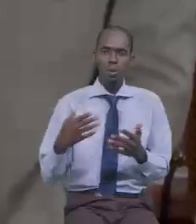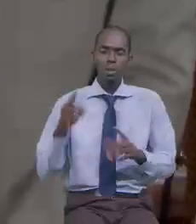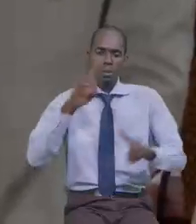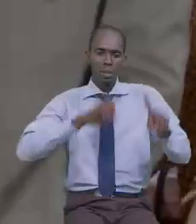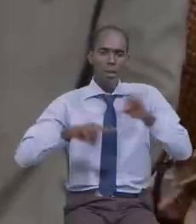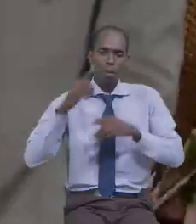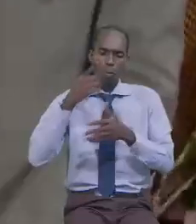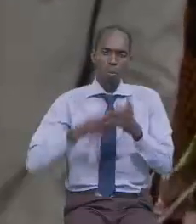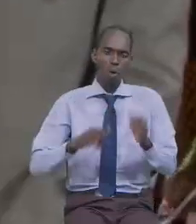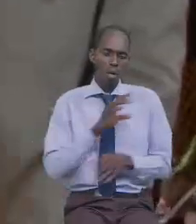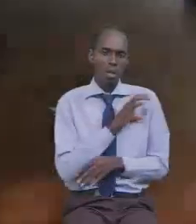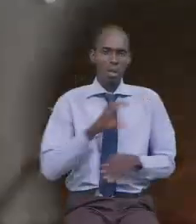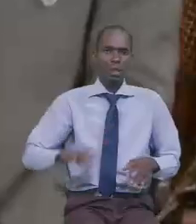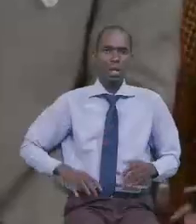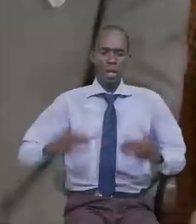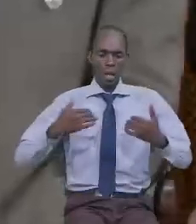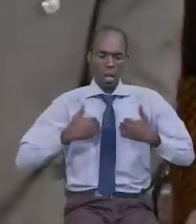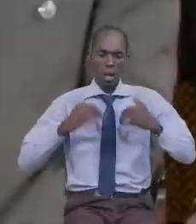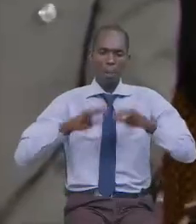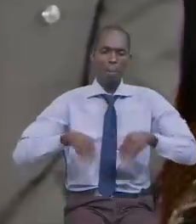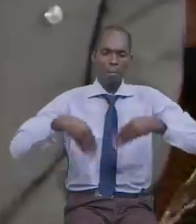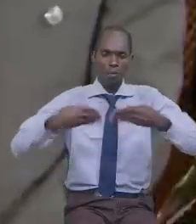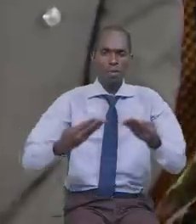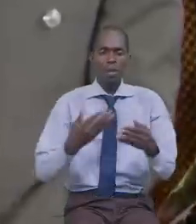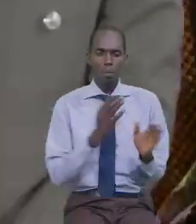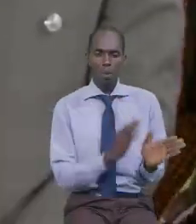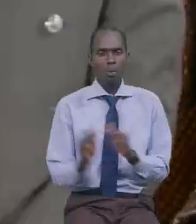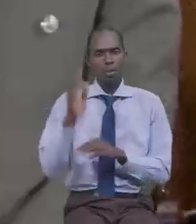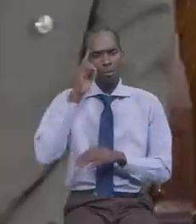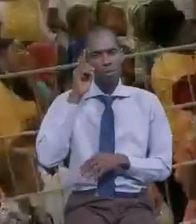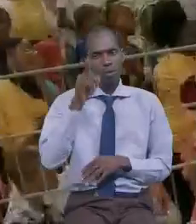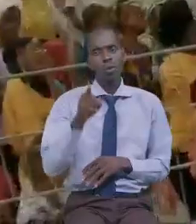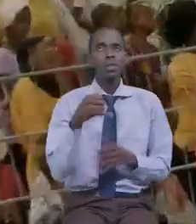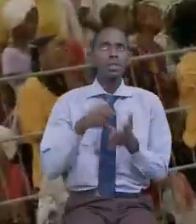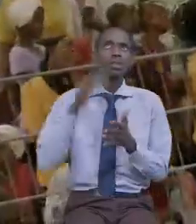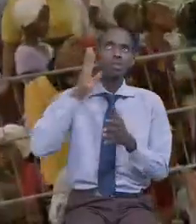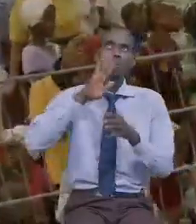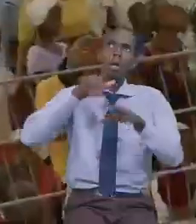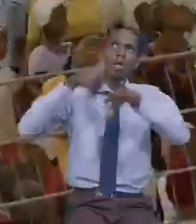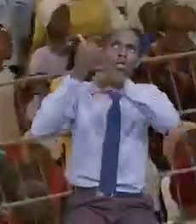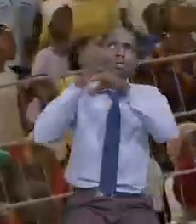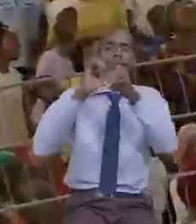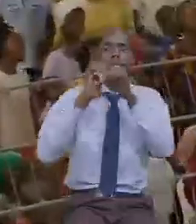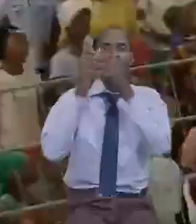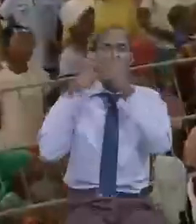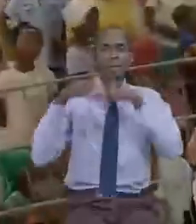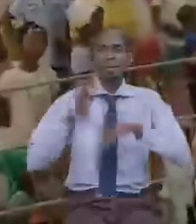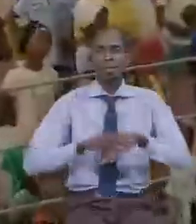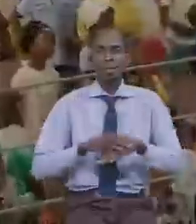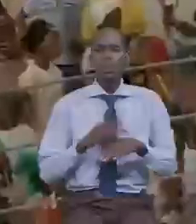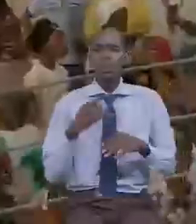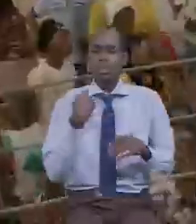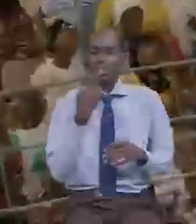you. They'll be confirmed in heaven. And then he says, fear not, rise up and move. Fear